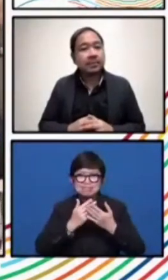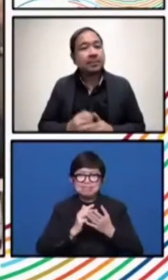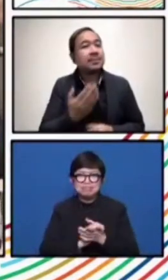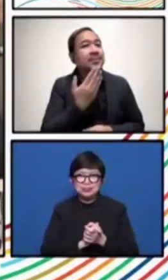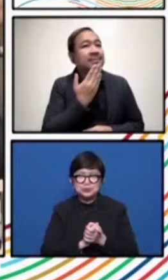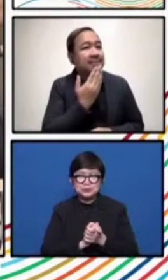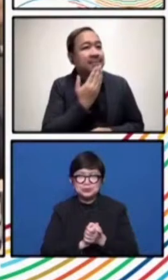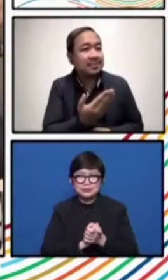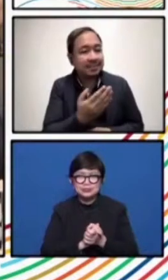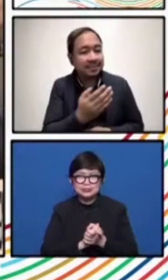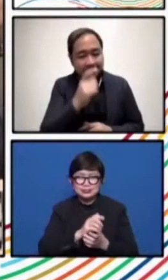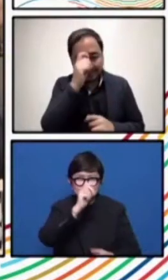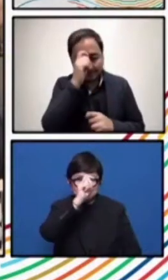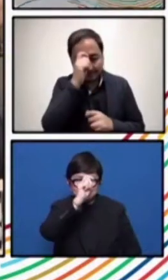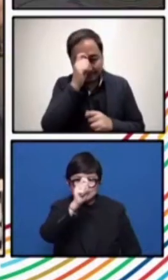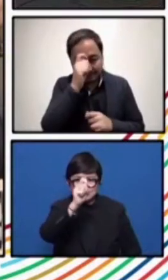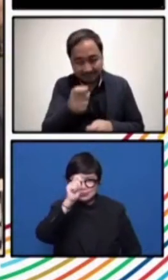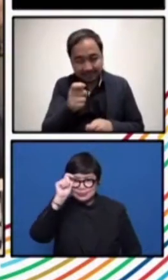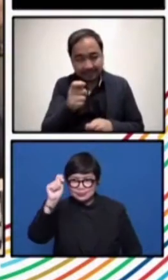Sasha